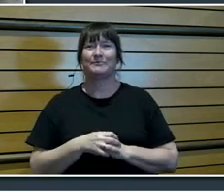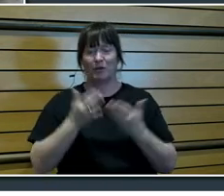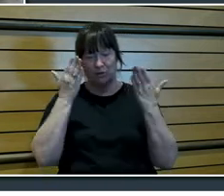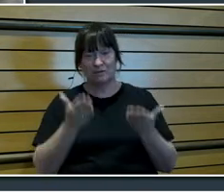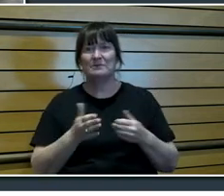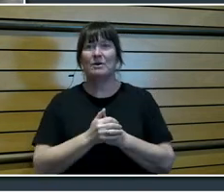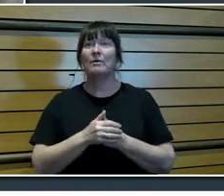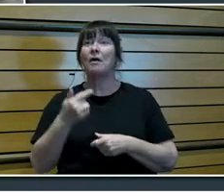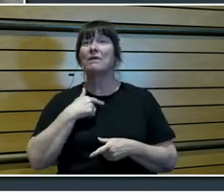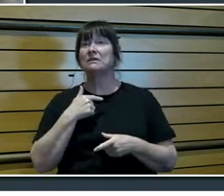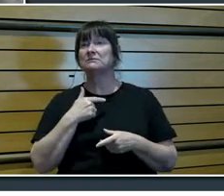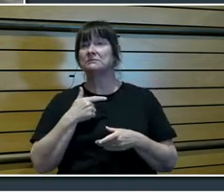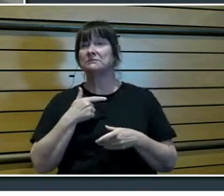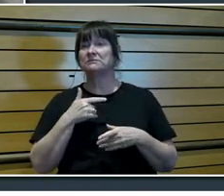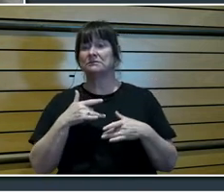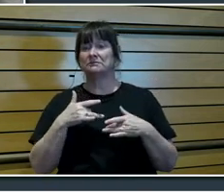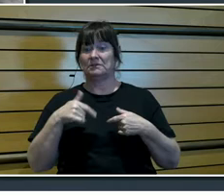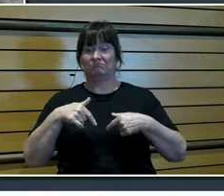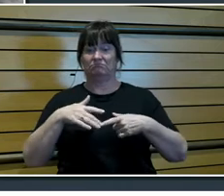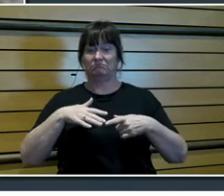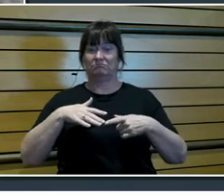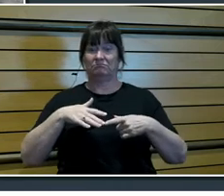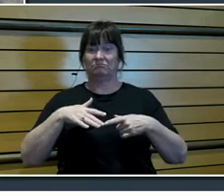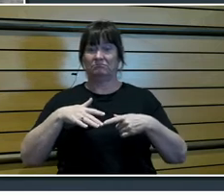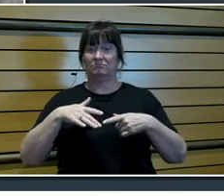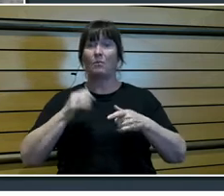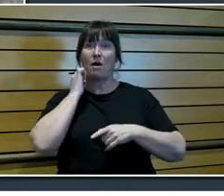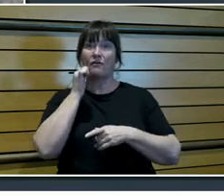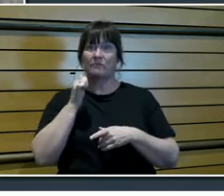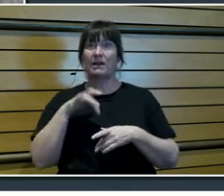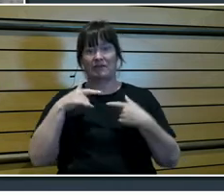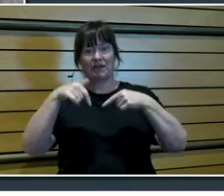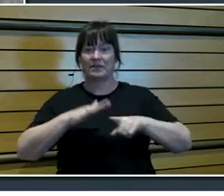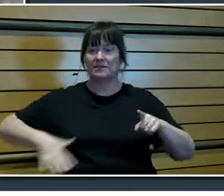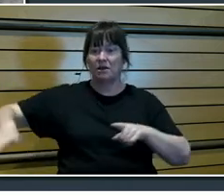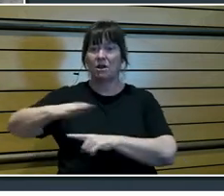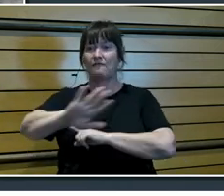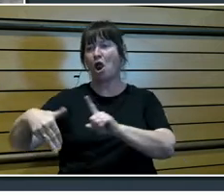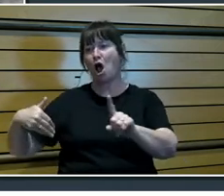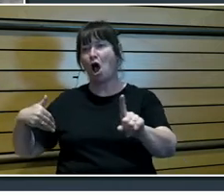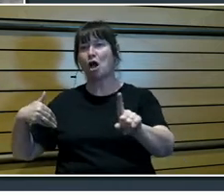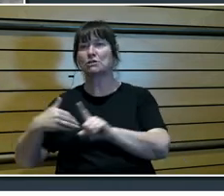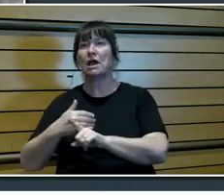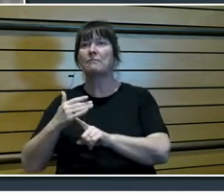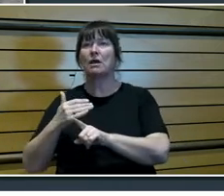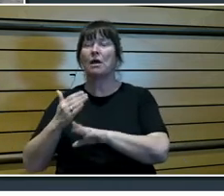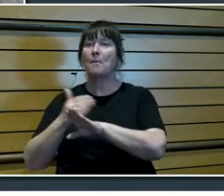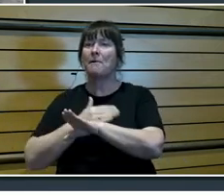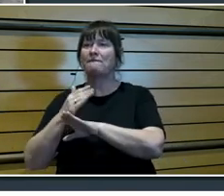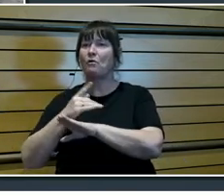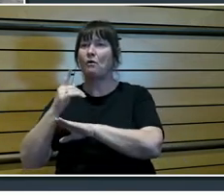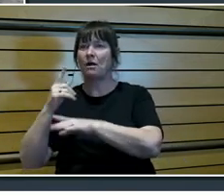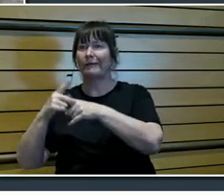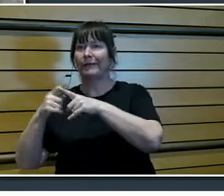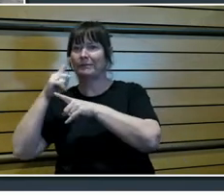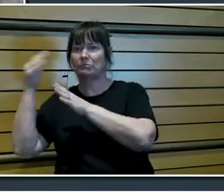district for a long time before the settlers came. Thank you for the opportunity to present as you consider Māori